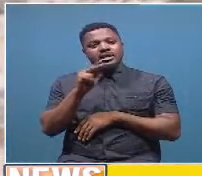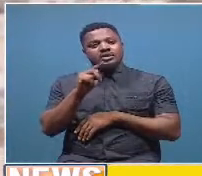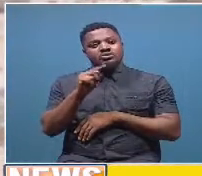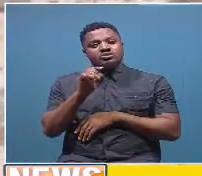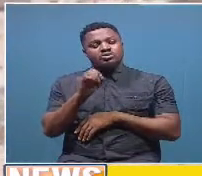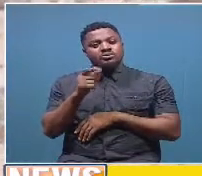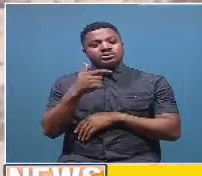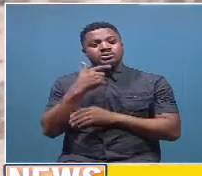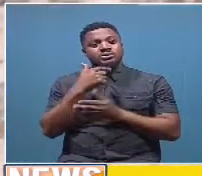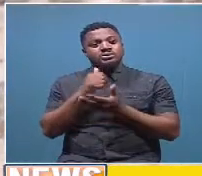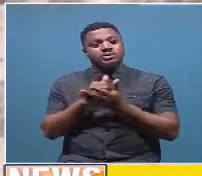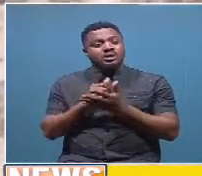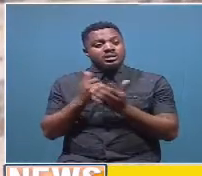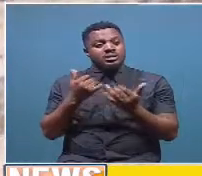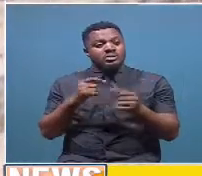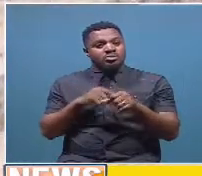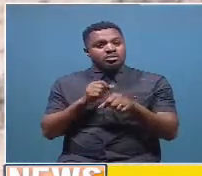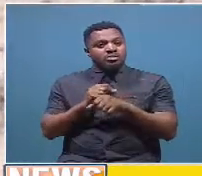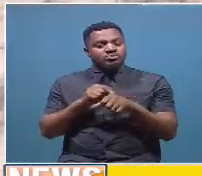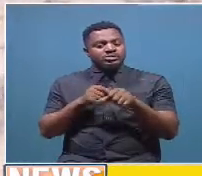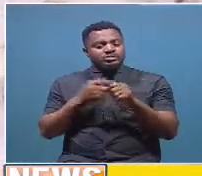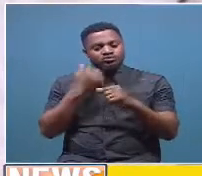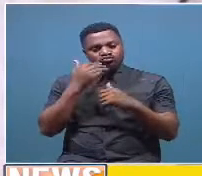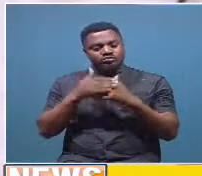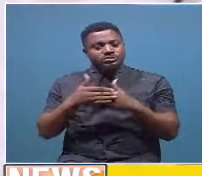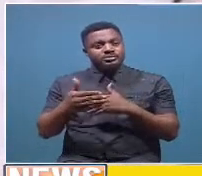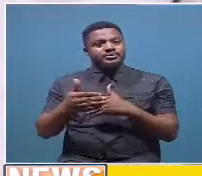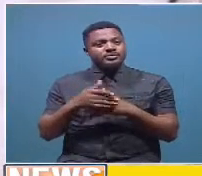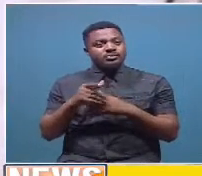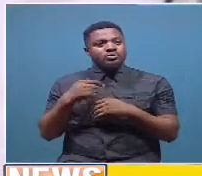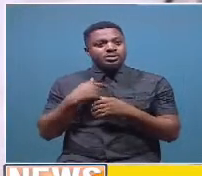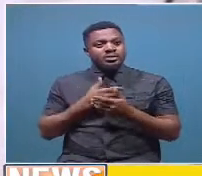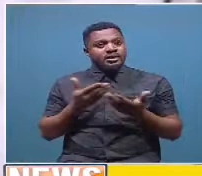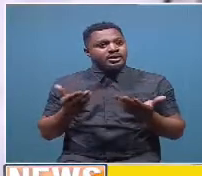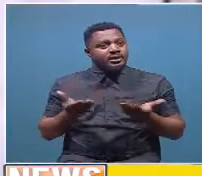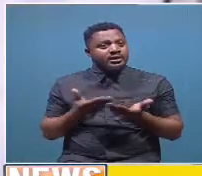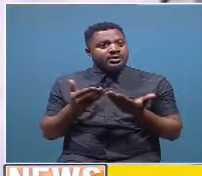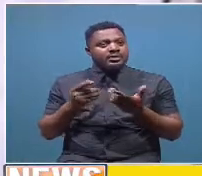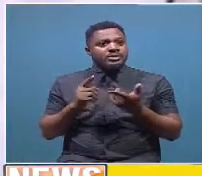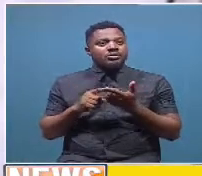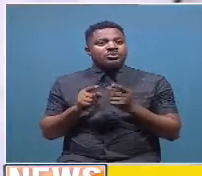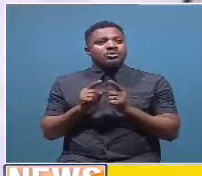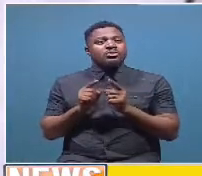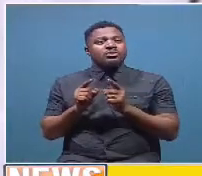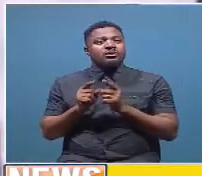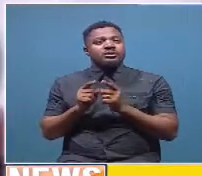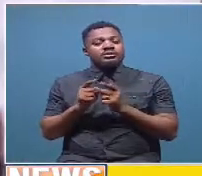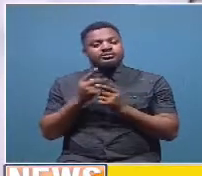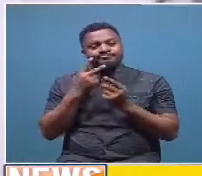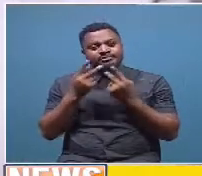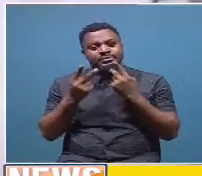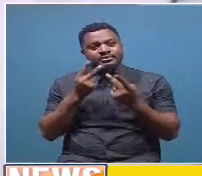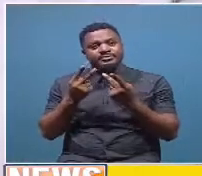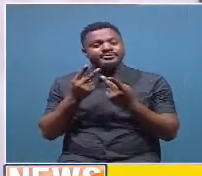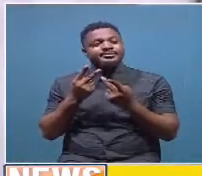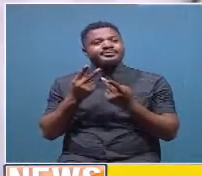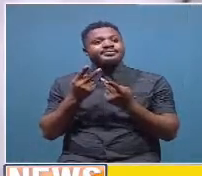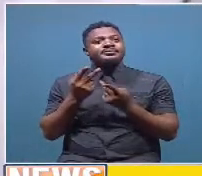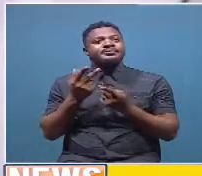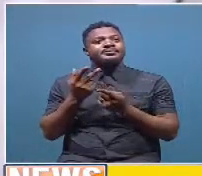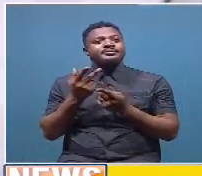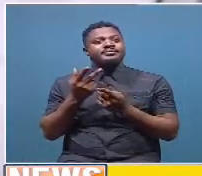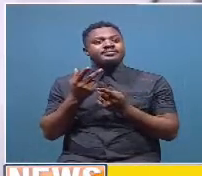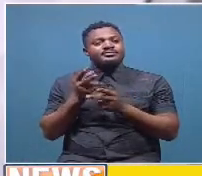Owusubio, said work will start as scheduled. We are here to also verify